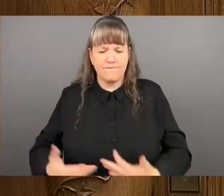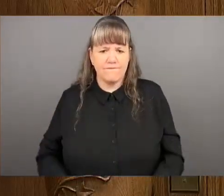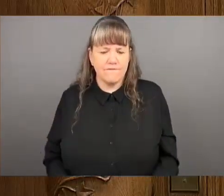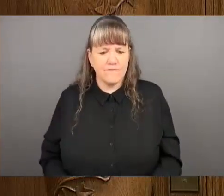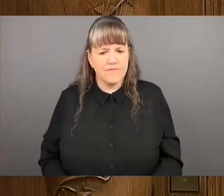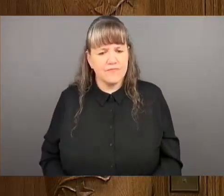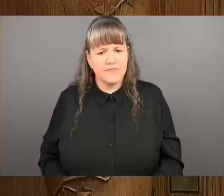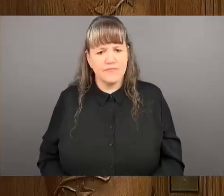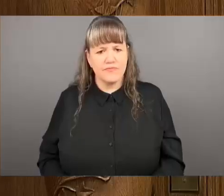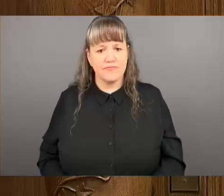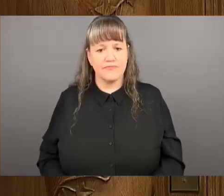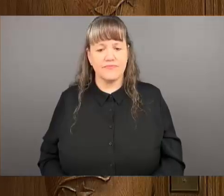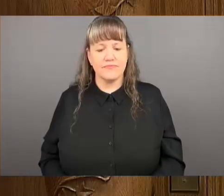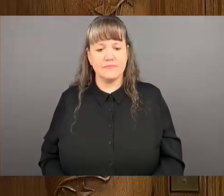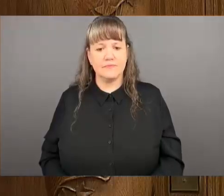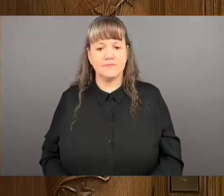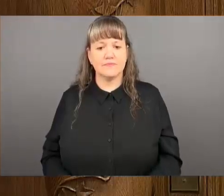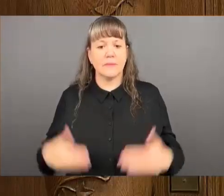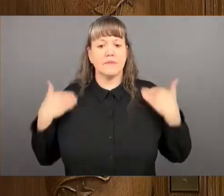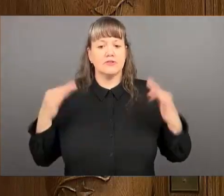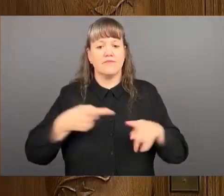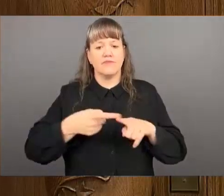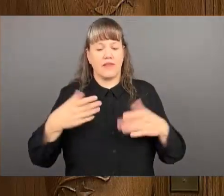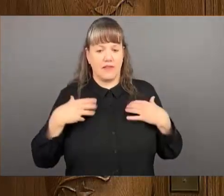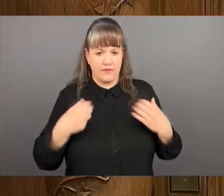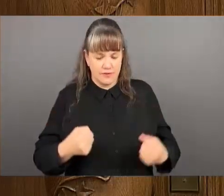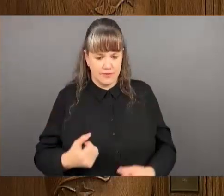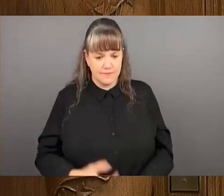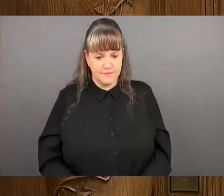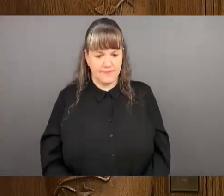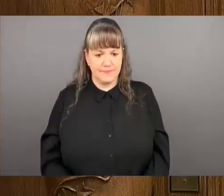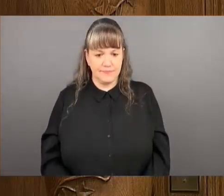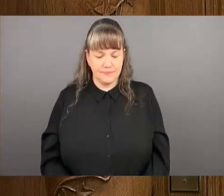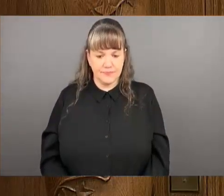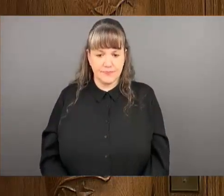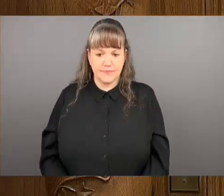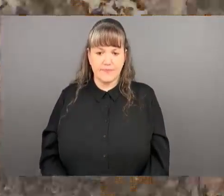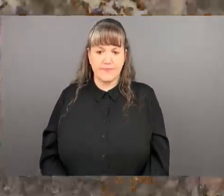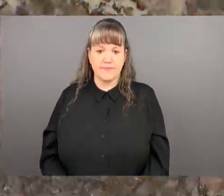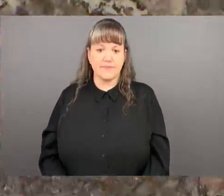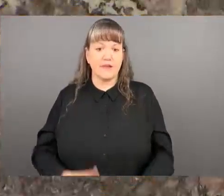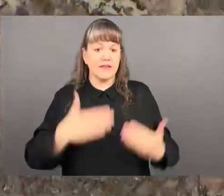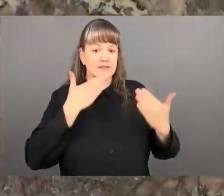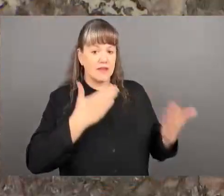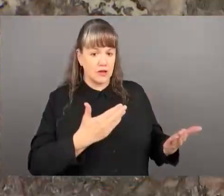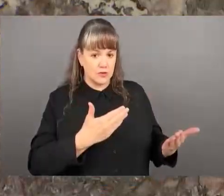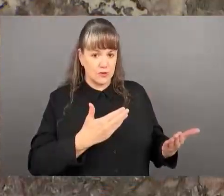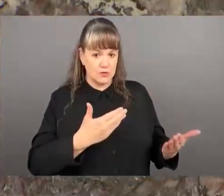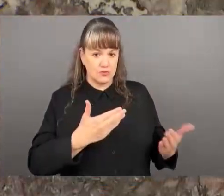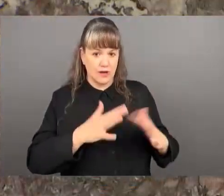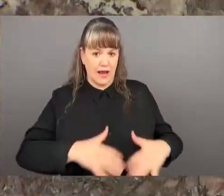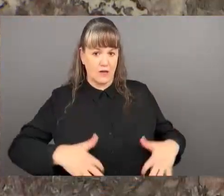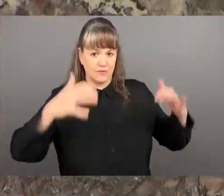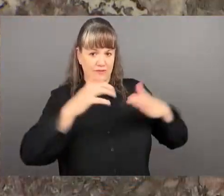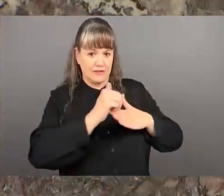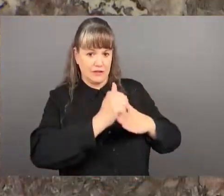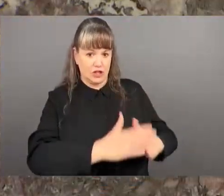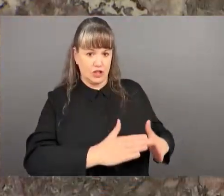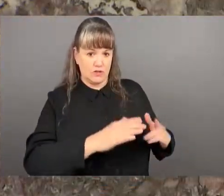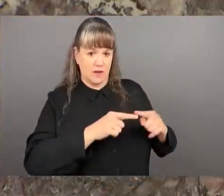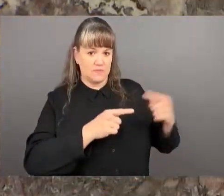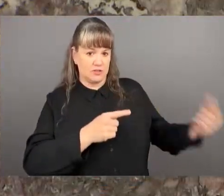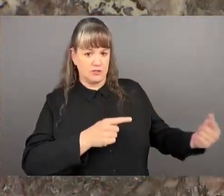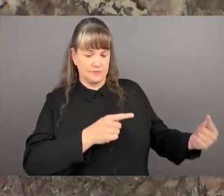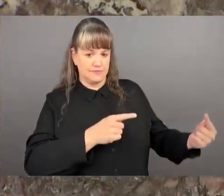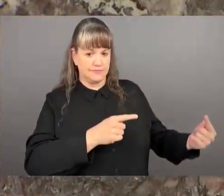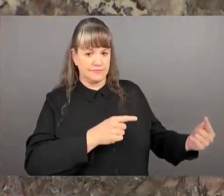Minister of Health. Thank you so much, Honourable Speaker, and thank you to the House Leader from the opposition for raising what surely